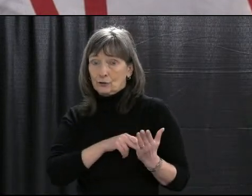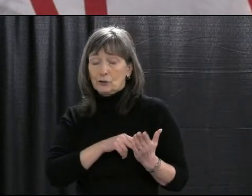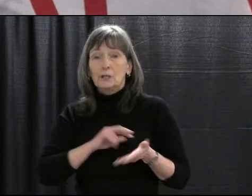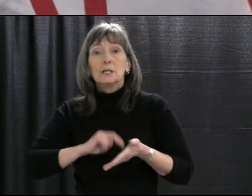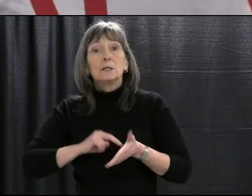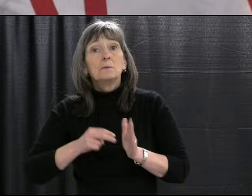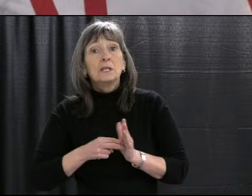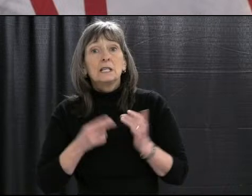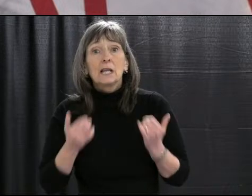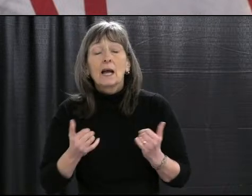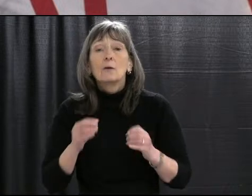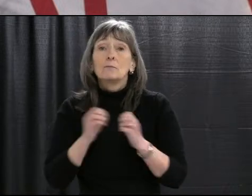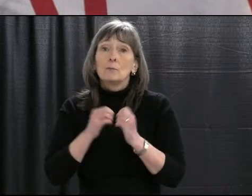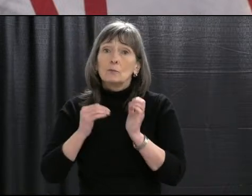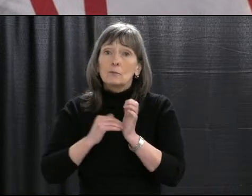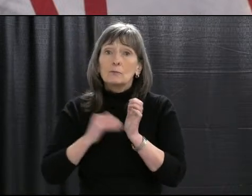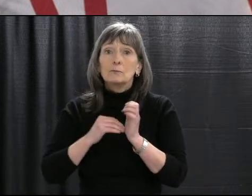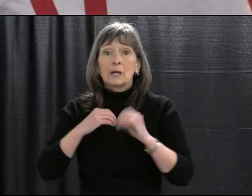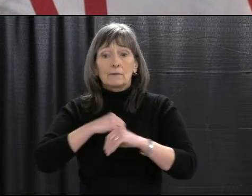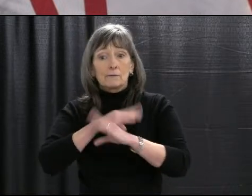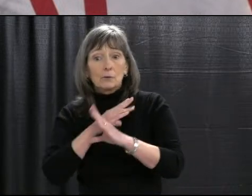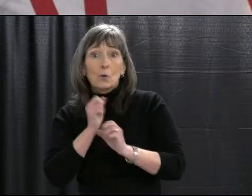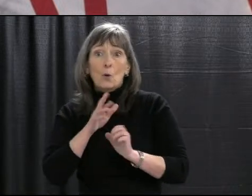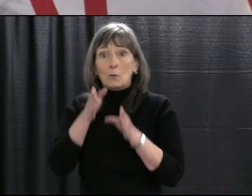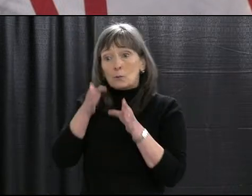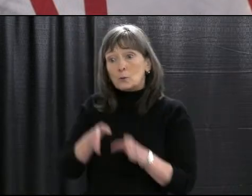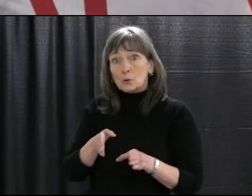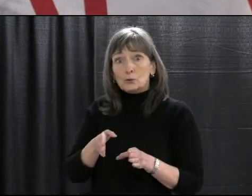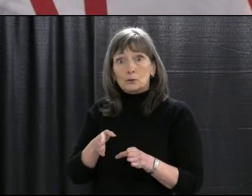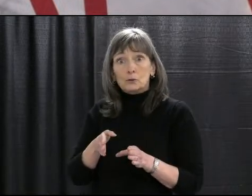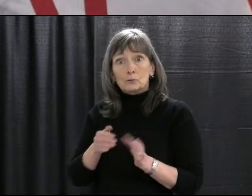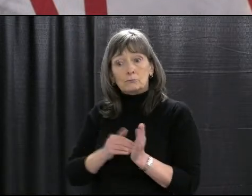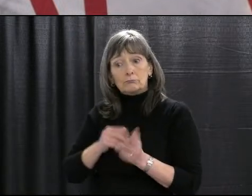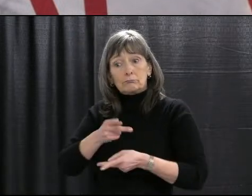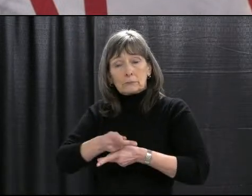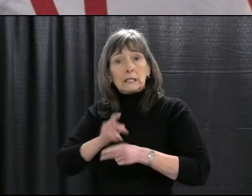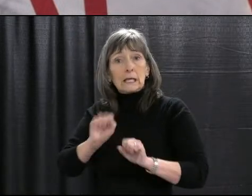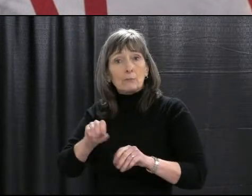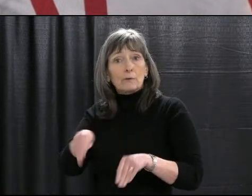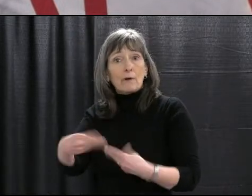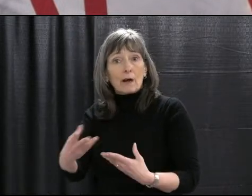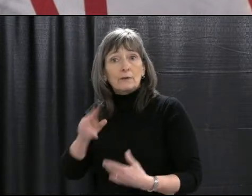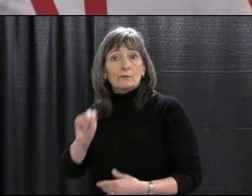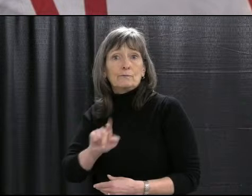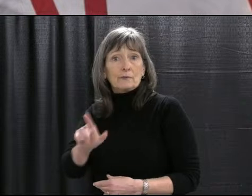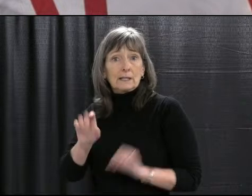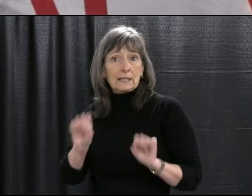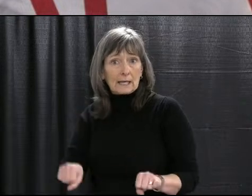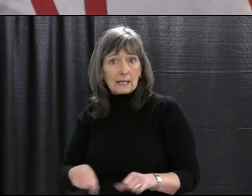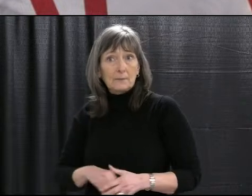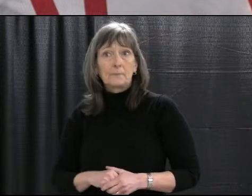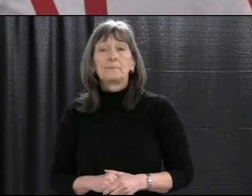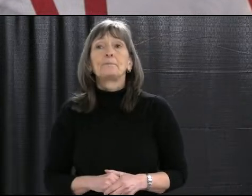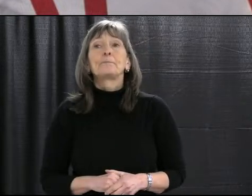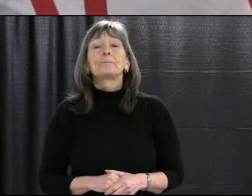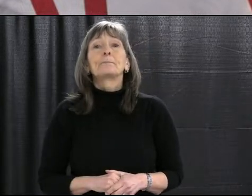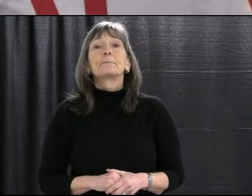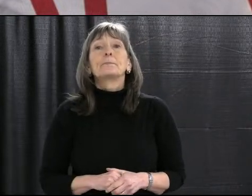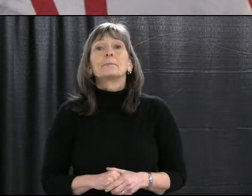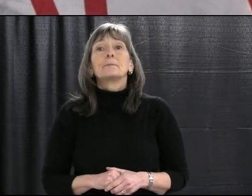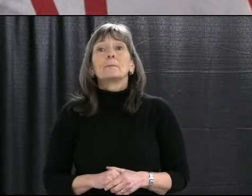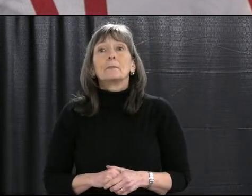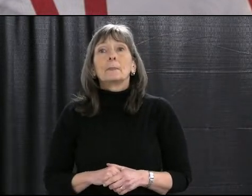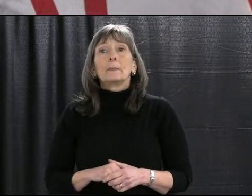provide in-person or virtual care in Newfoundland and Labrador. So what this means is that there are more